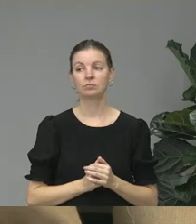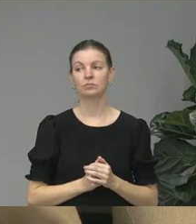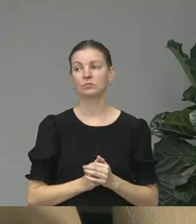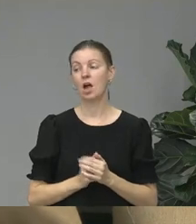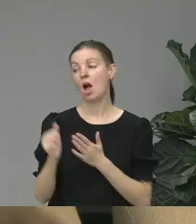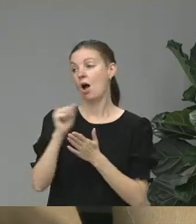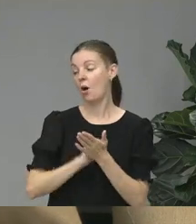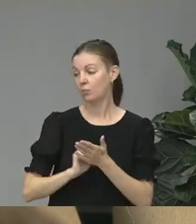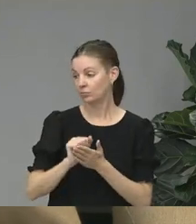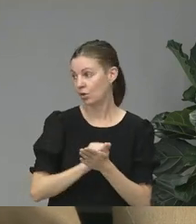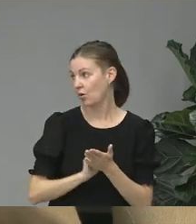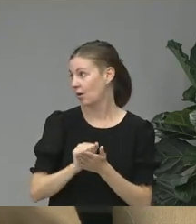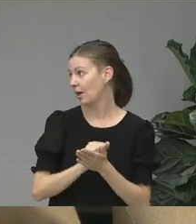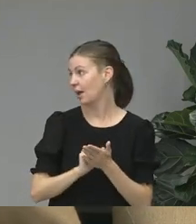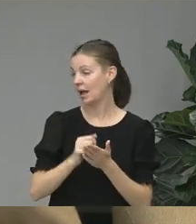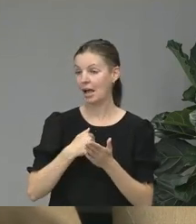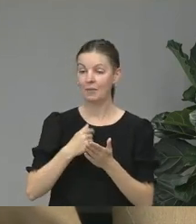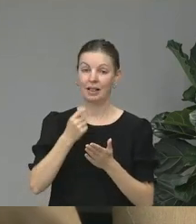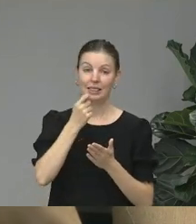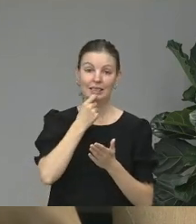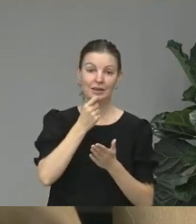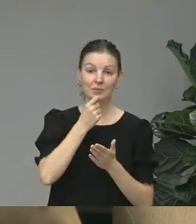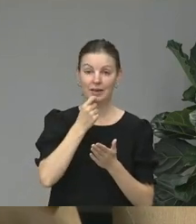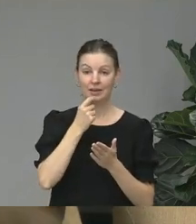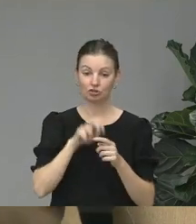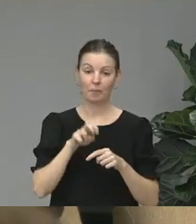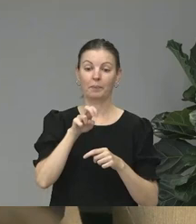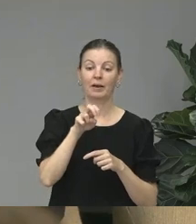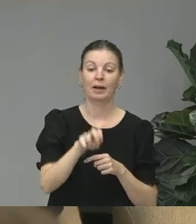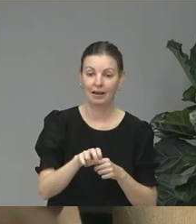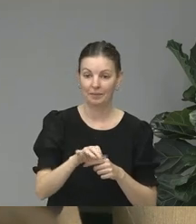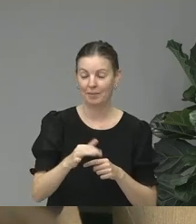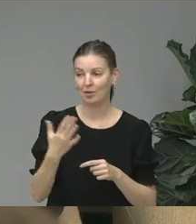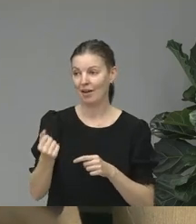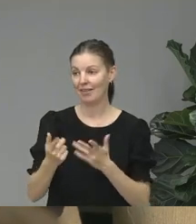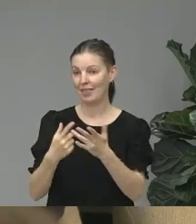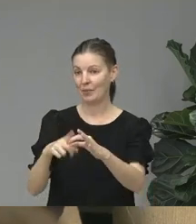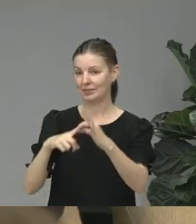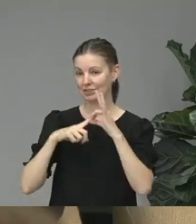might be getting ahead of myself on one of the other questions, but